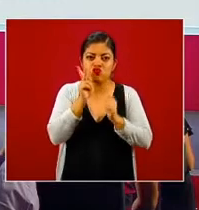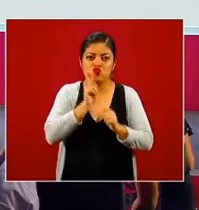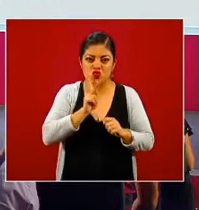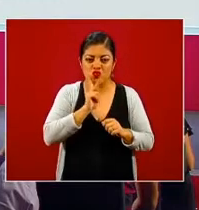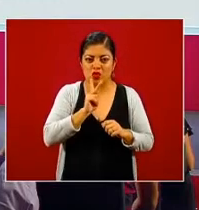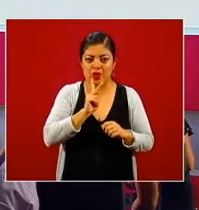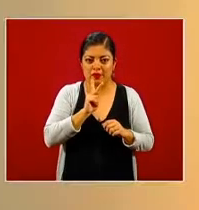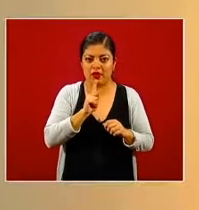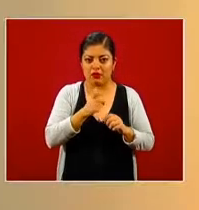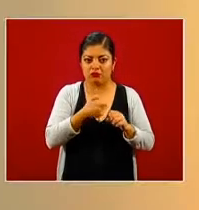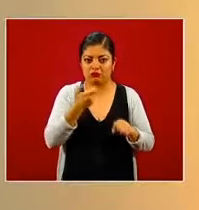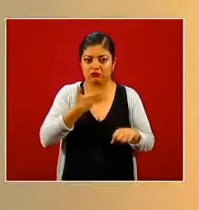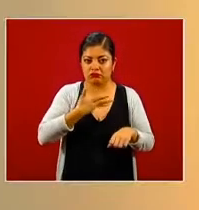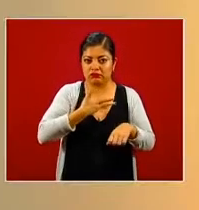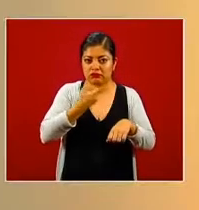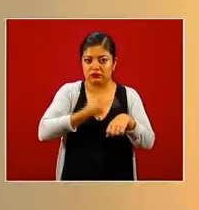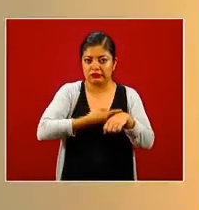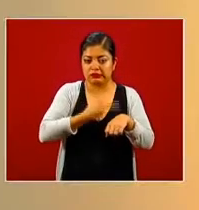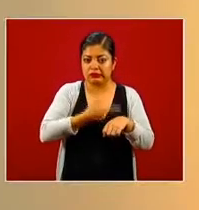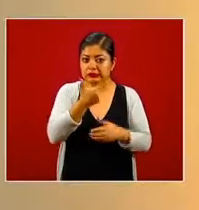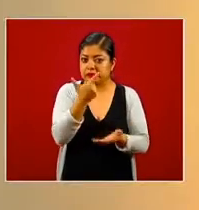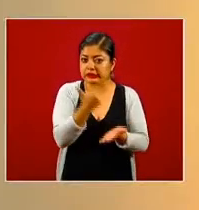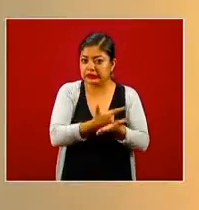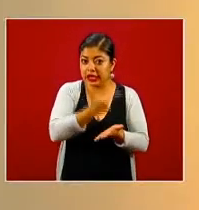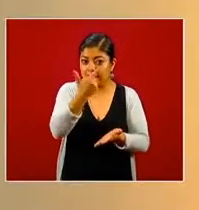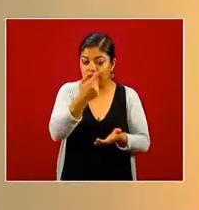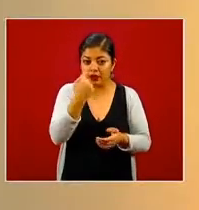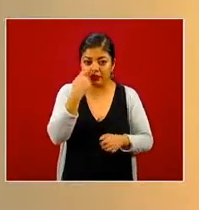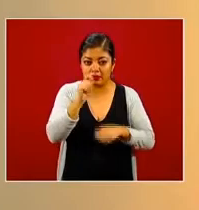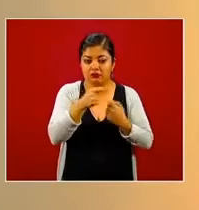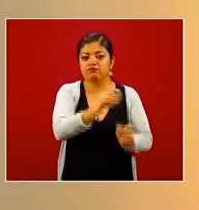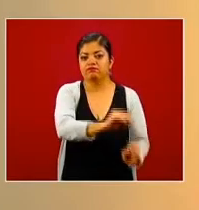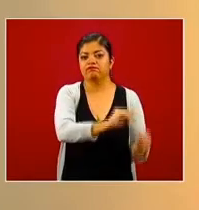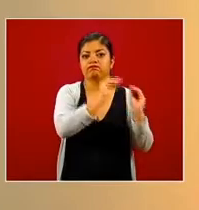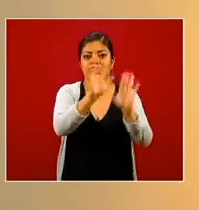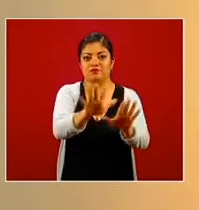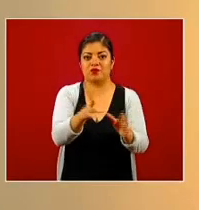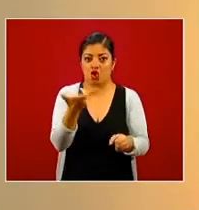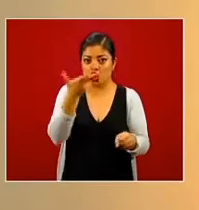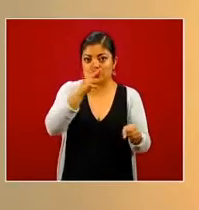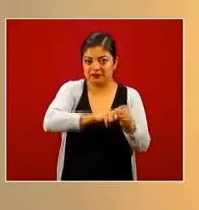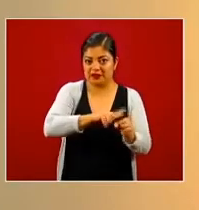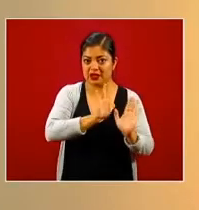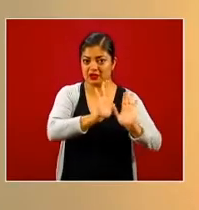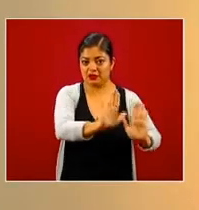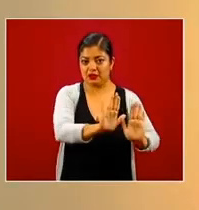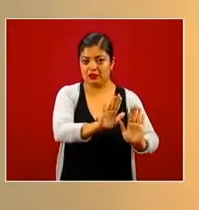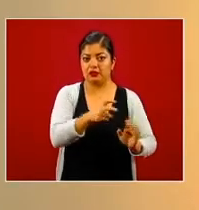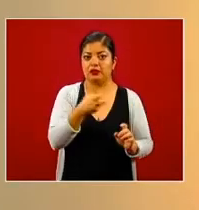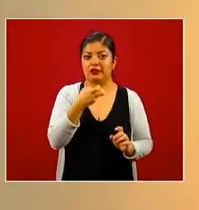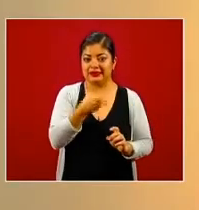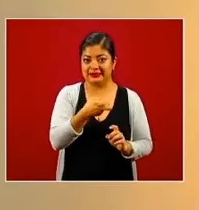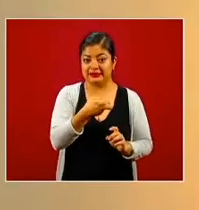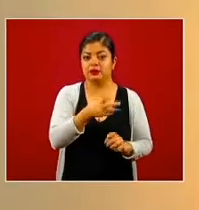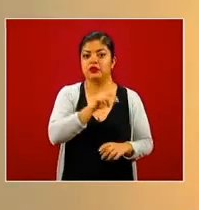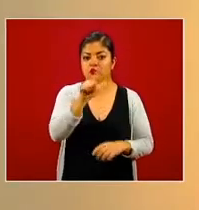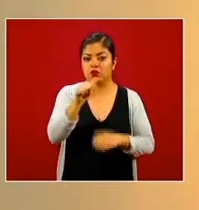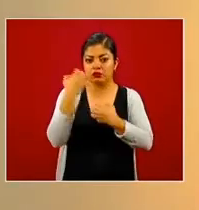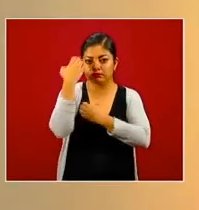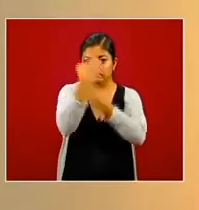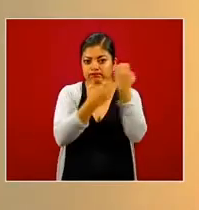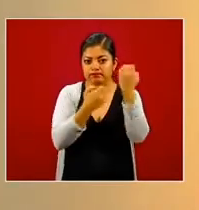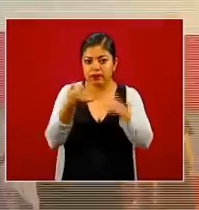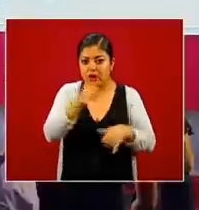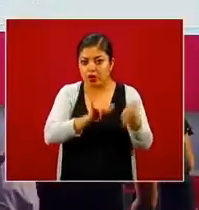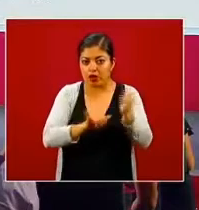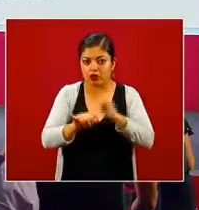people sample them and they are a suspected case. We think they have a serious enough disease to be hospitalized.